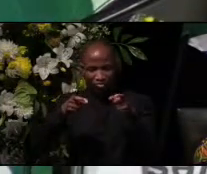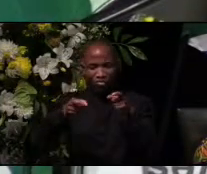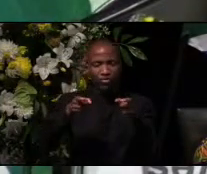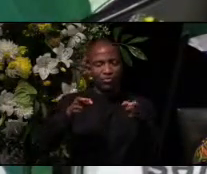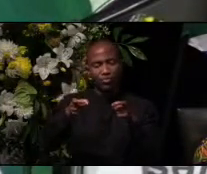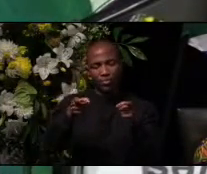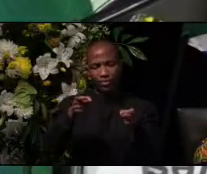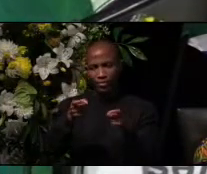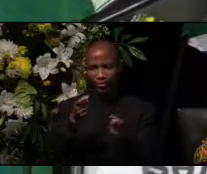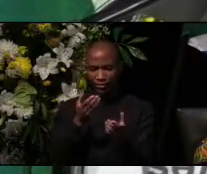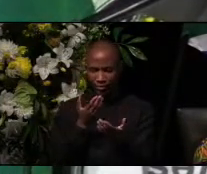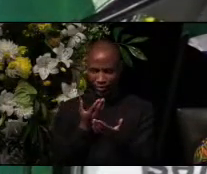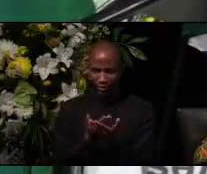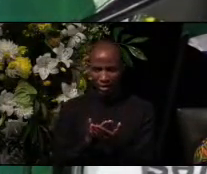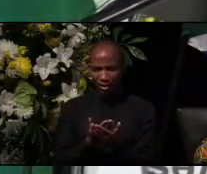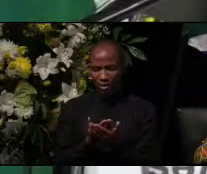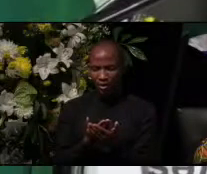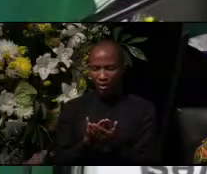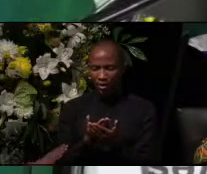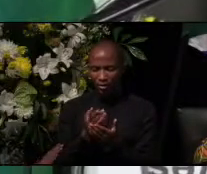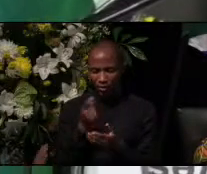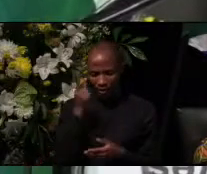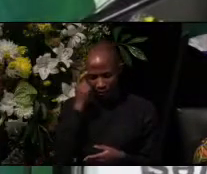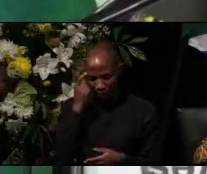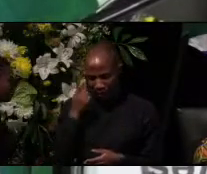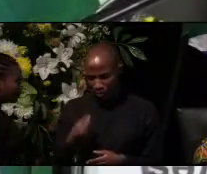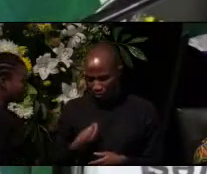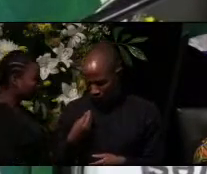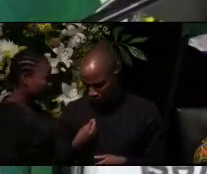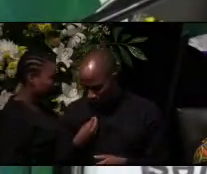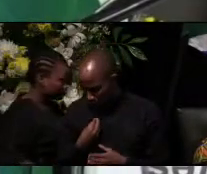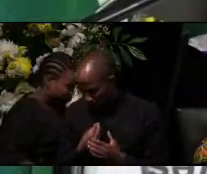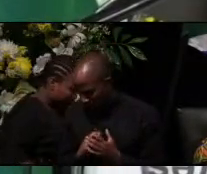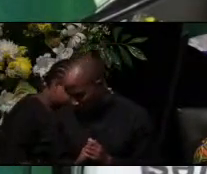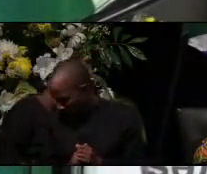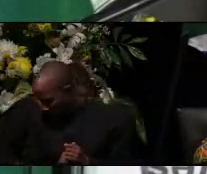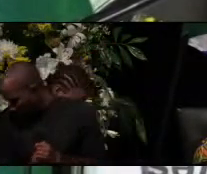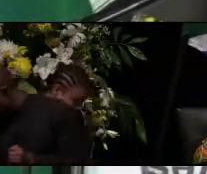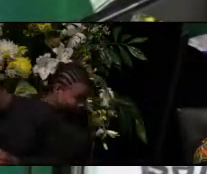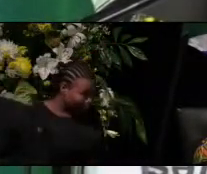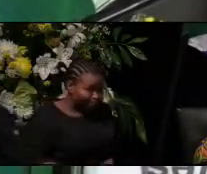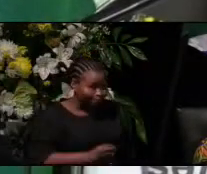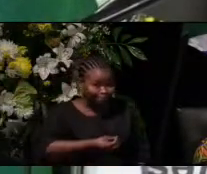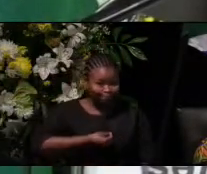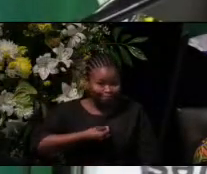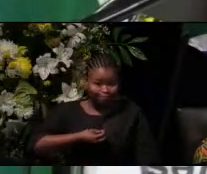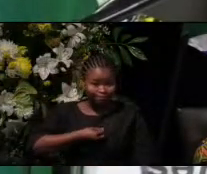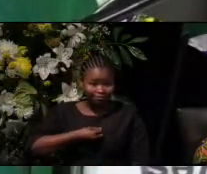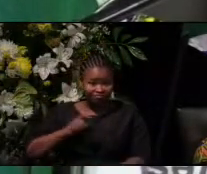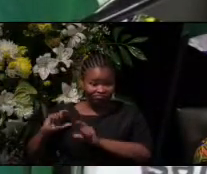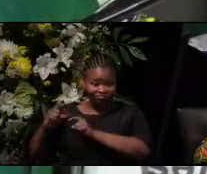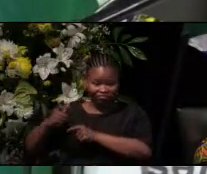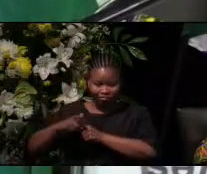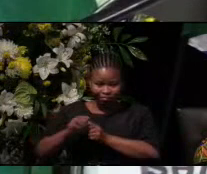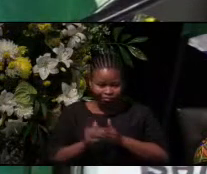but we think that they are a generation will be guided